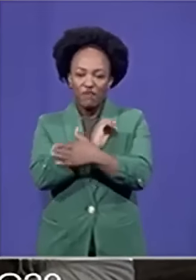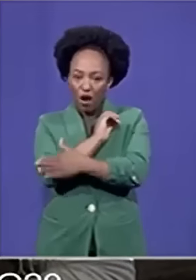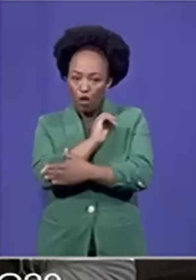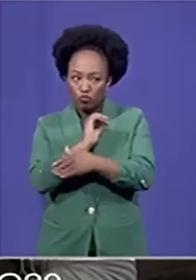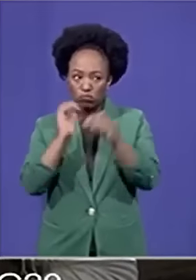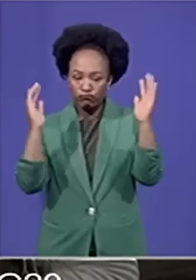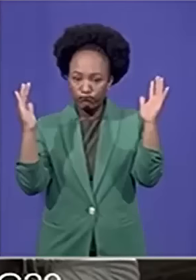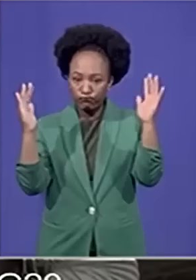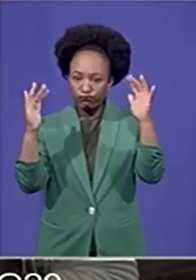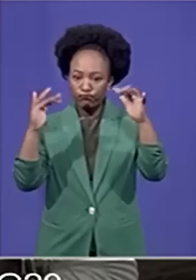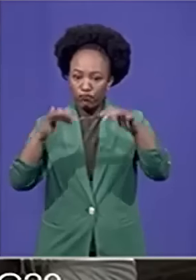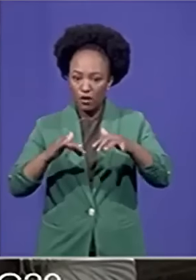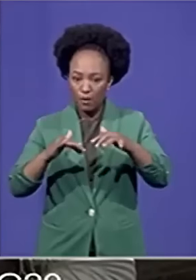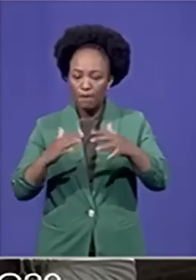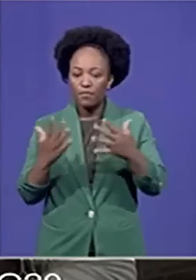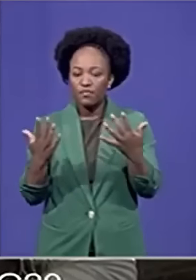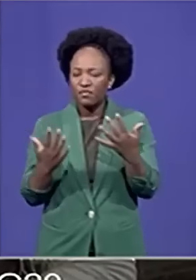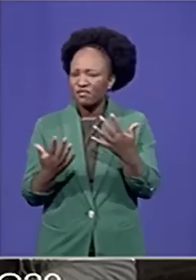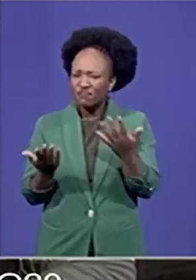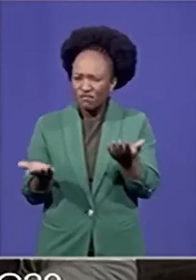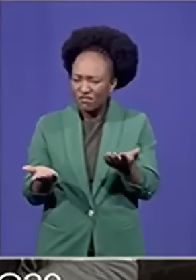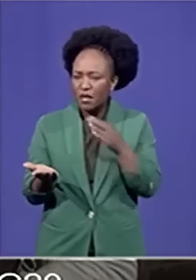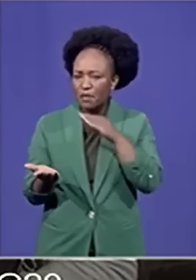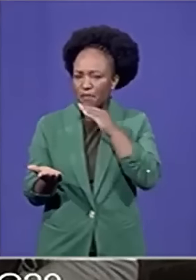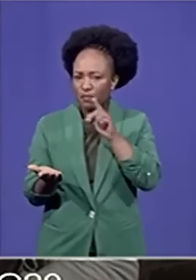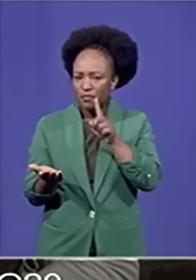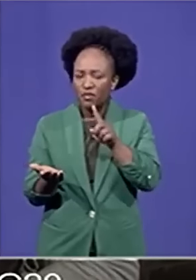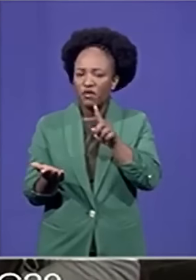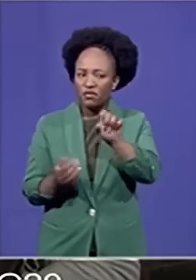Borwa, ebe seo se bolelang ka